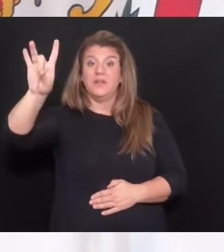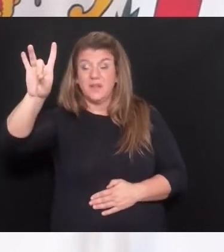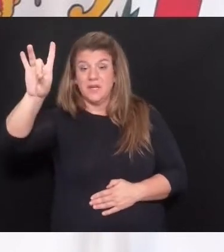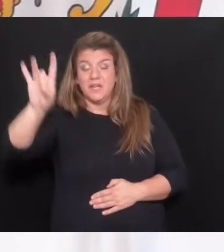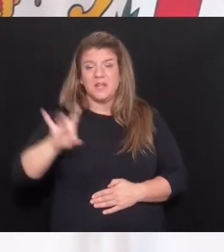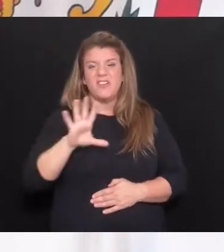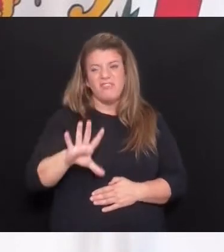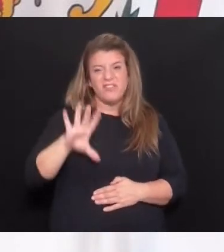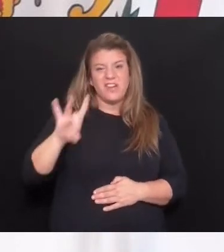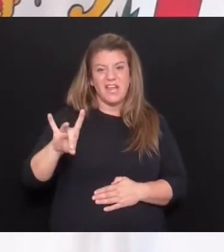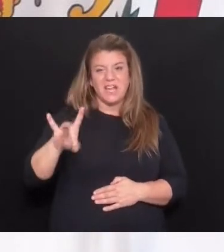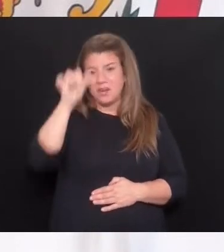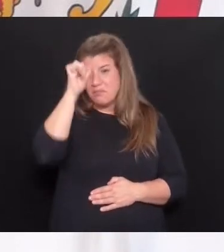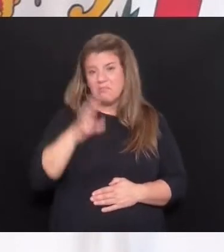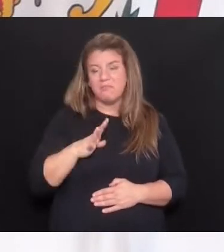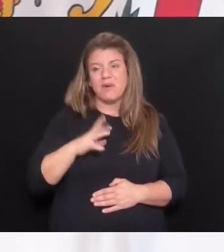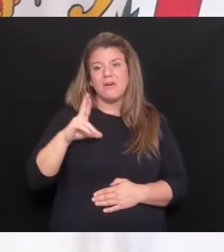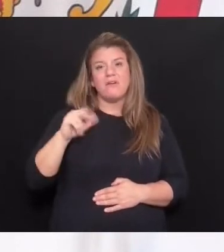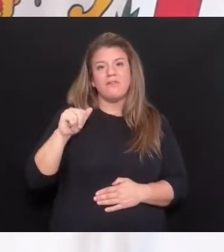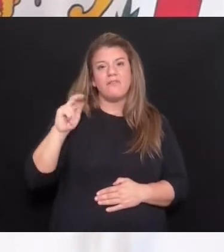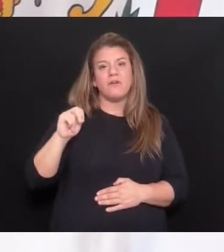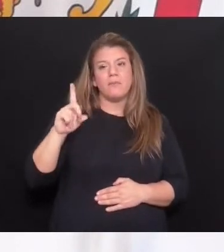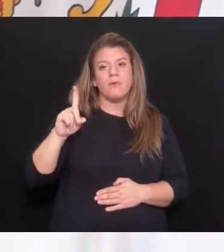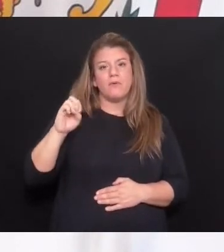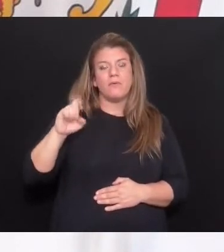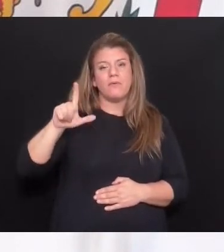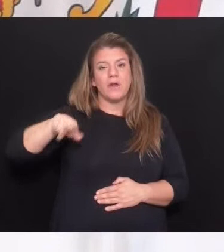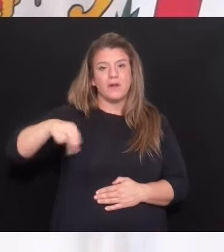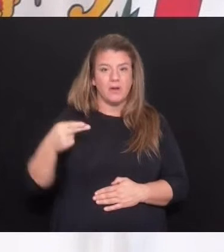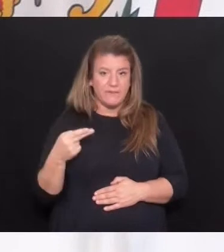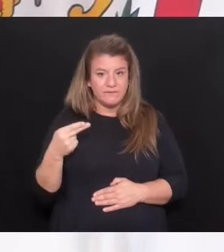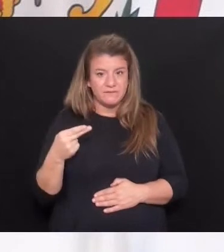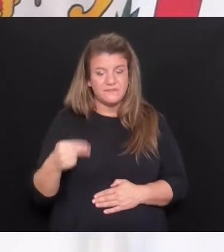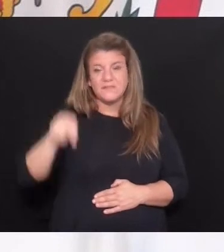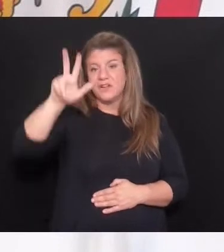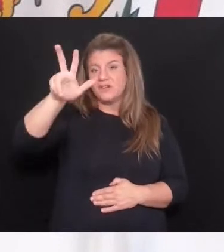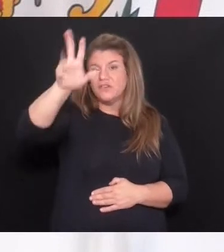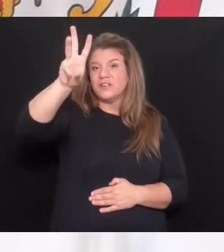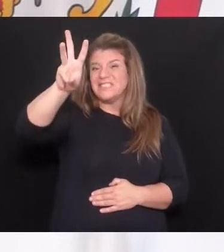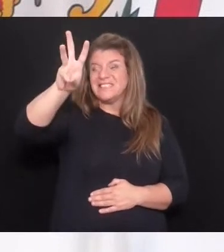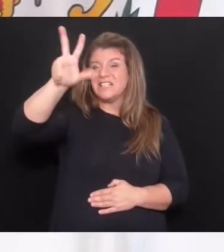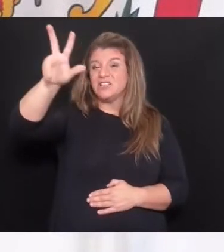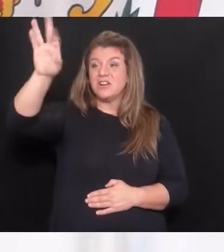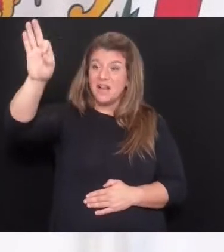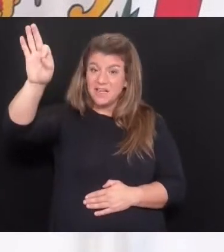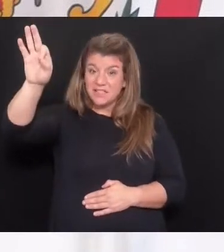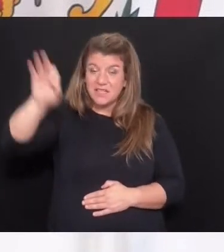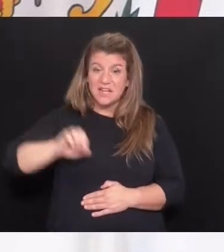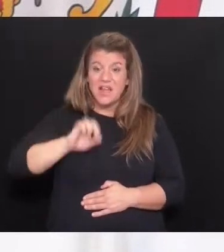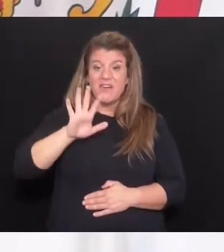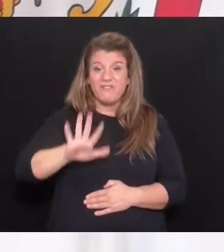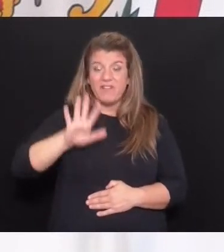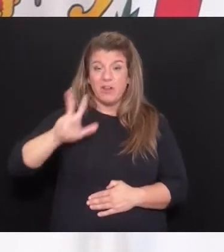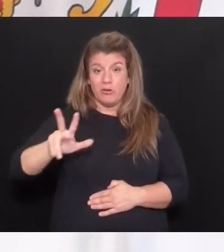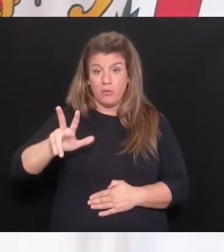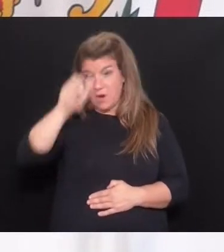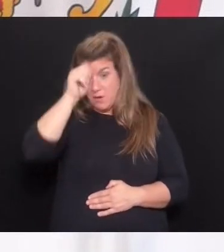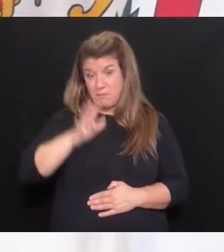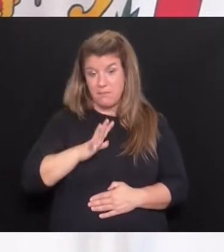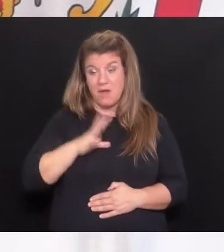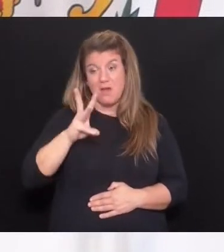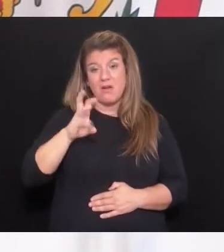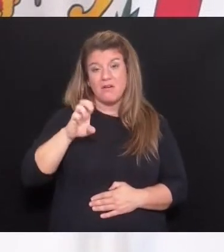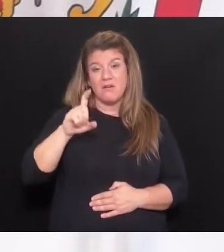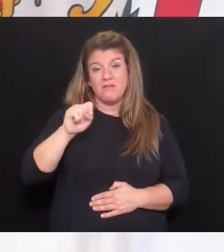is a 58-year-old male from Randolph County. The 3,639th death is a 53-year-old male from